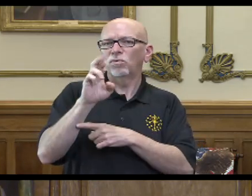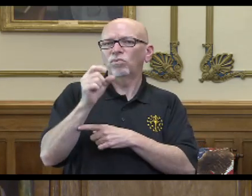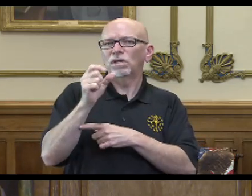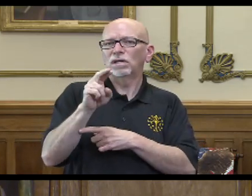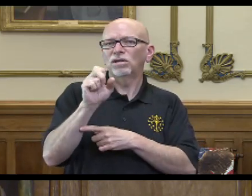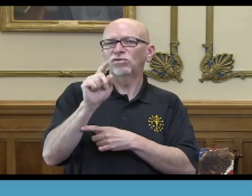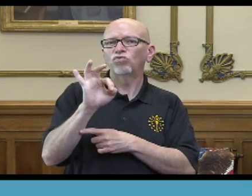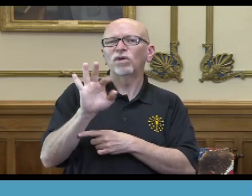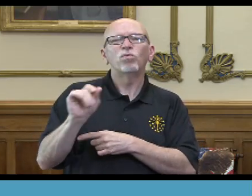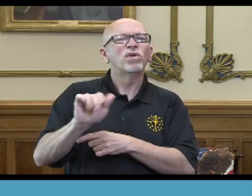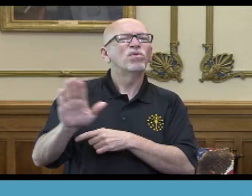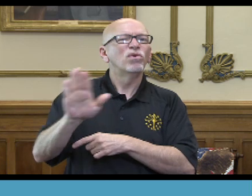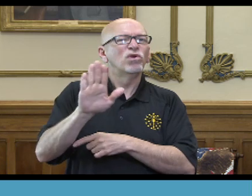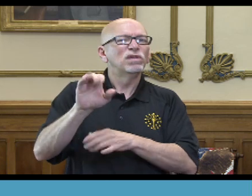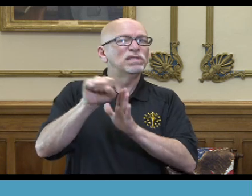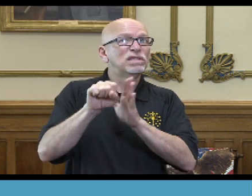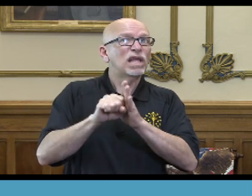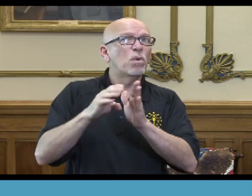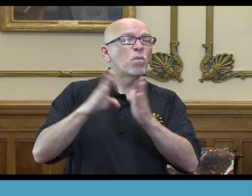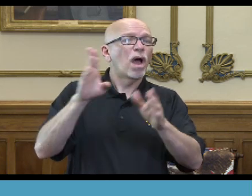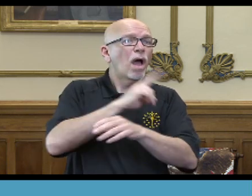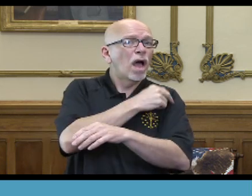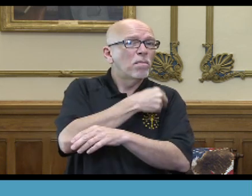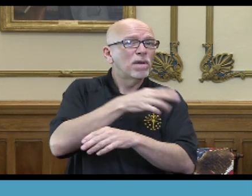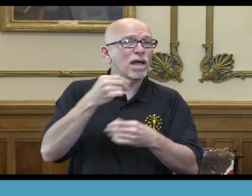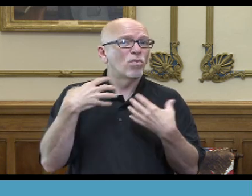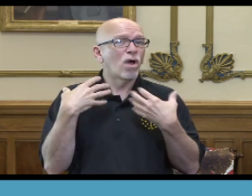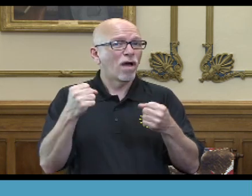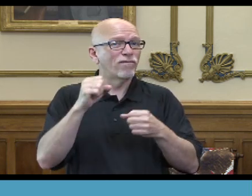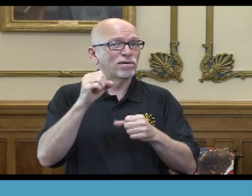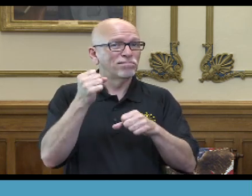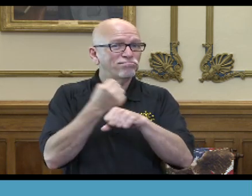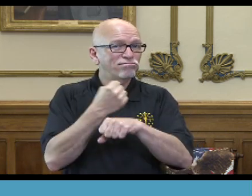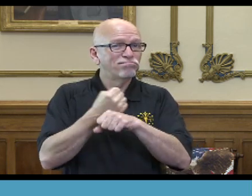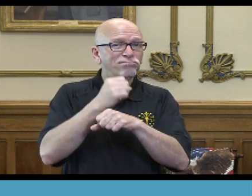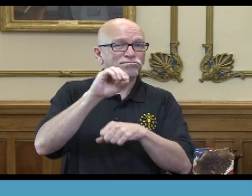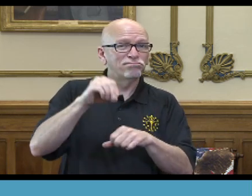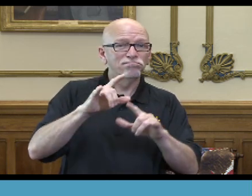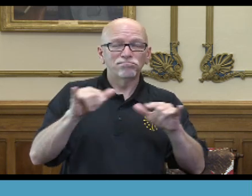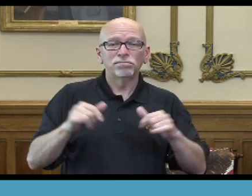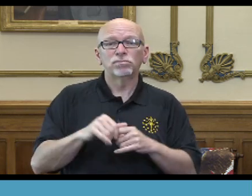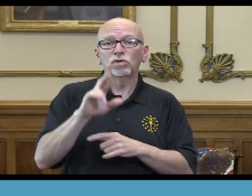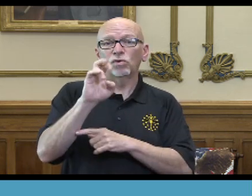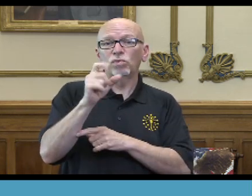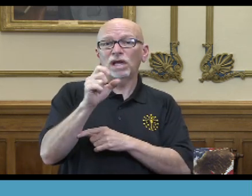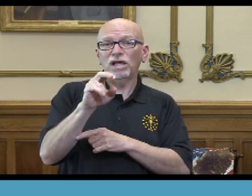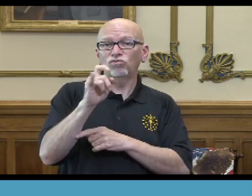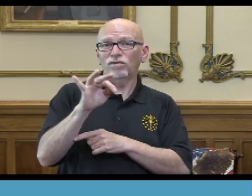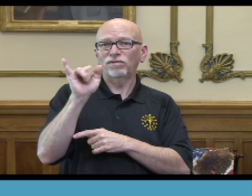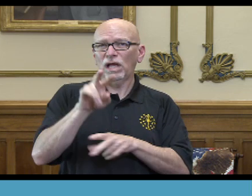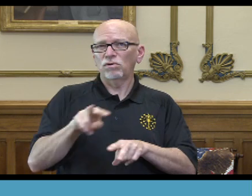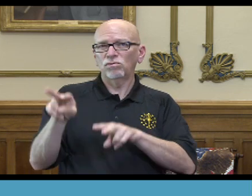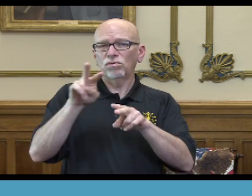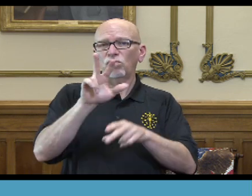Regenstrief regarding statewide hospitalizations and recovery. Regenstrief has now looked at over